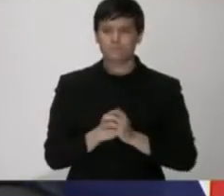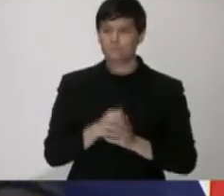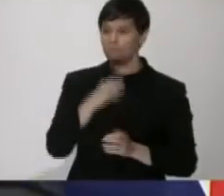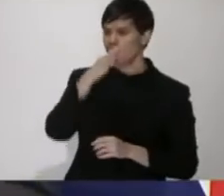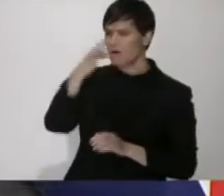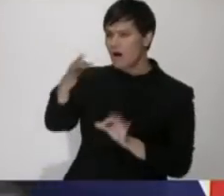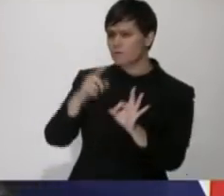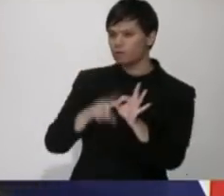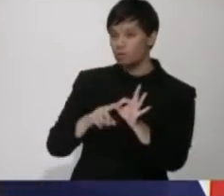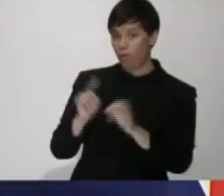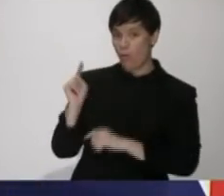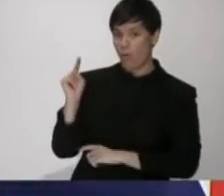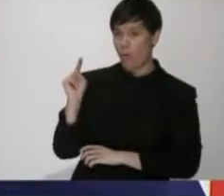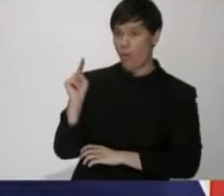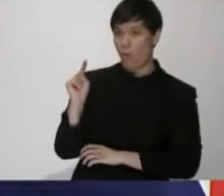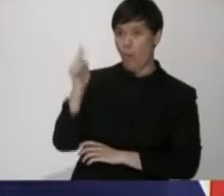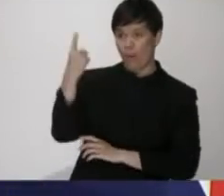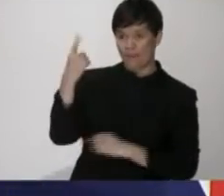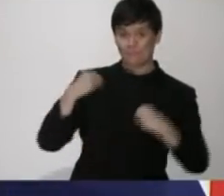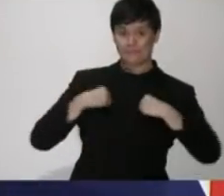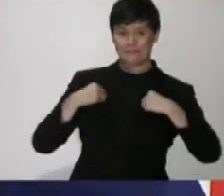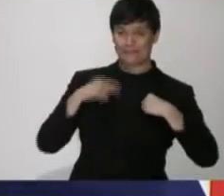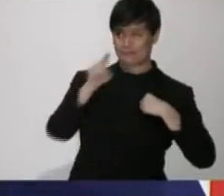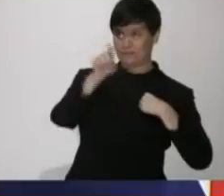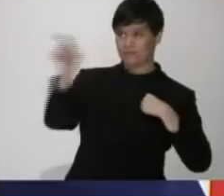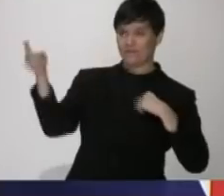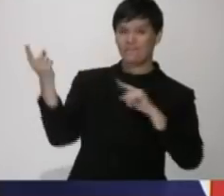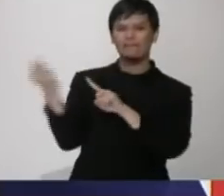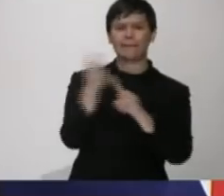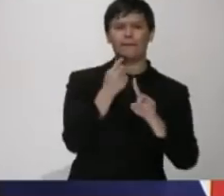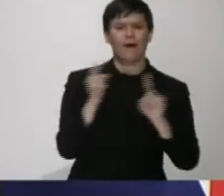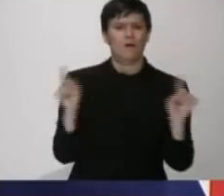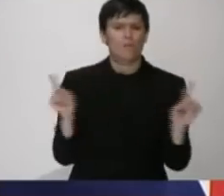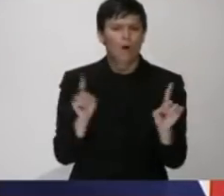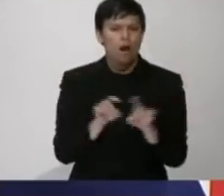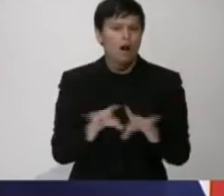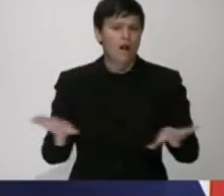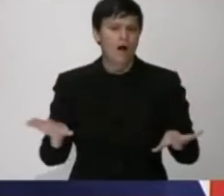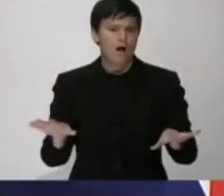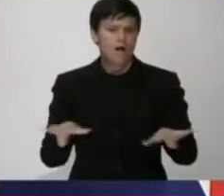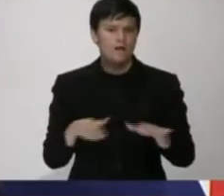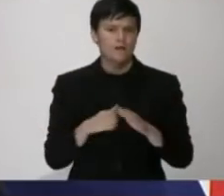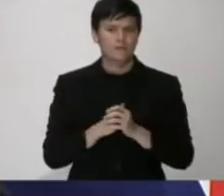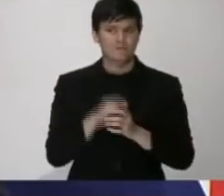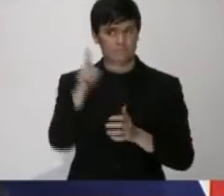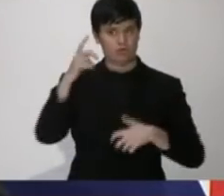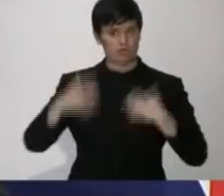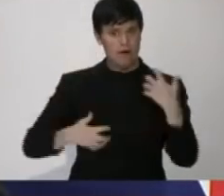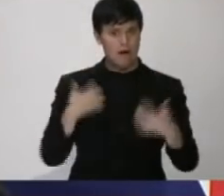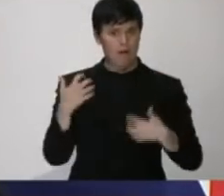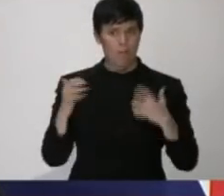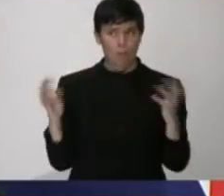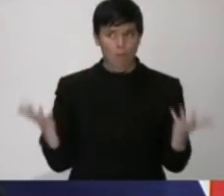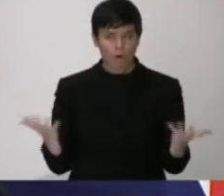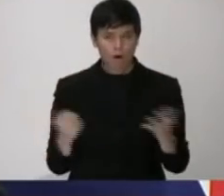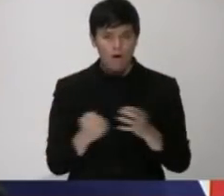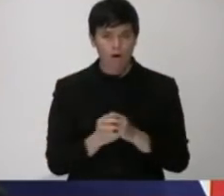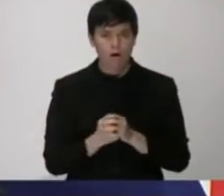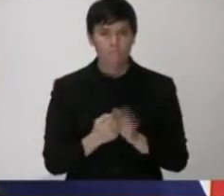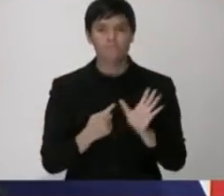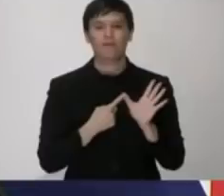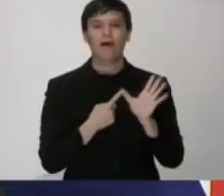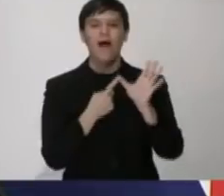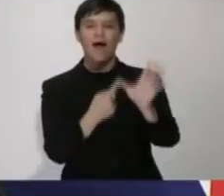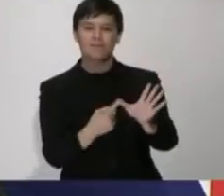in Auckland? What's the level of struggle that they're facing in the second lockdown? Oh, I think for a lot of people it's a confidence